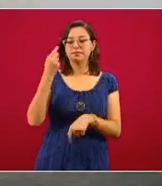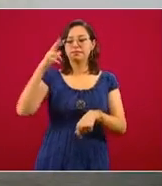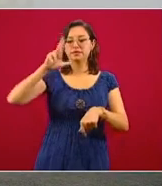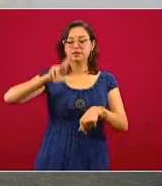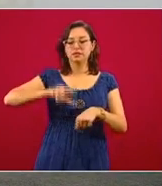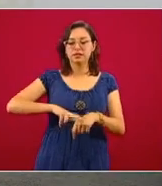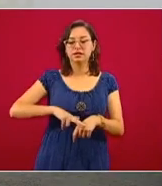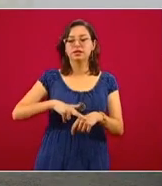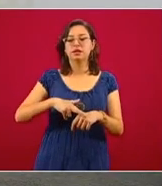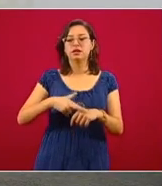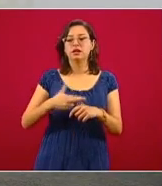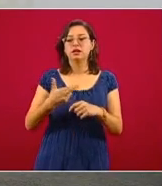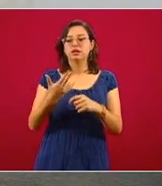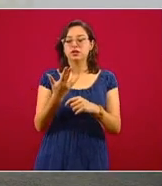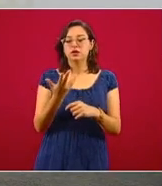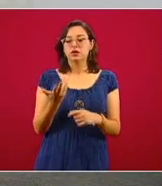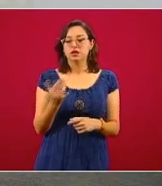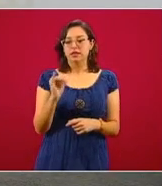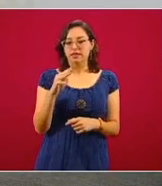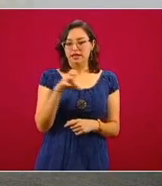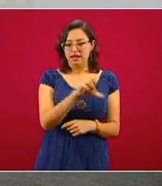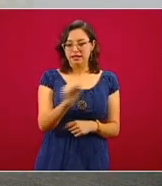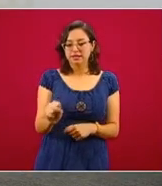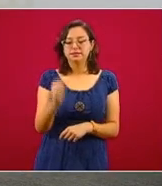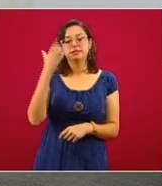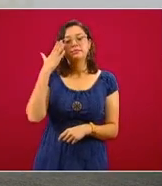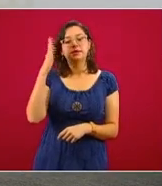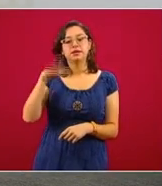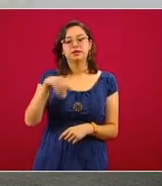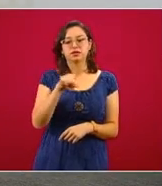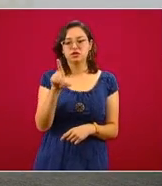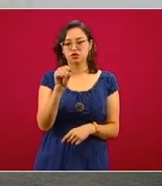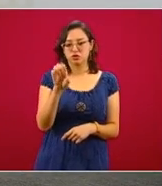dear friend, the director of IMSS,